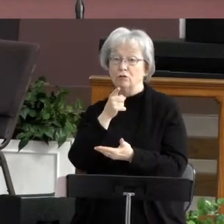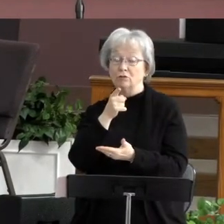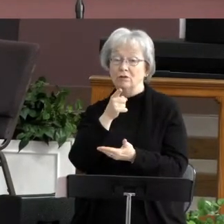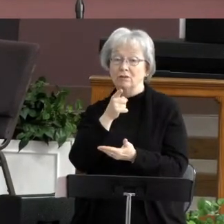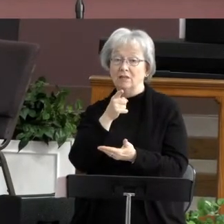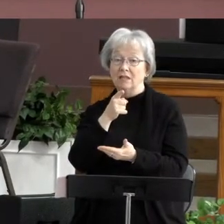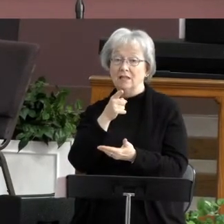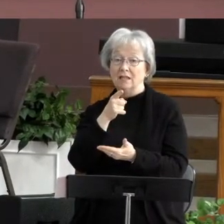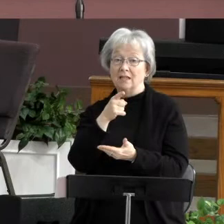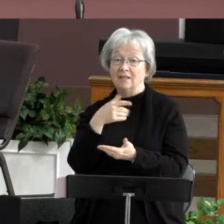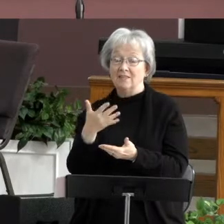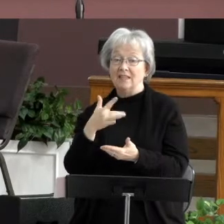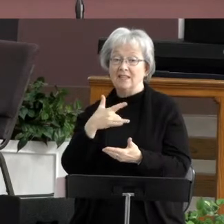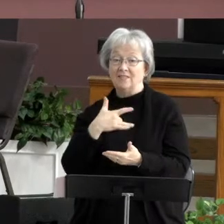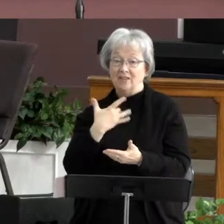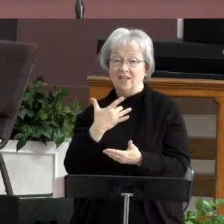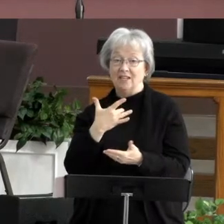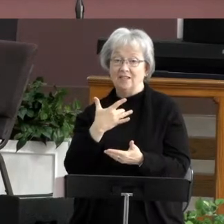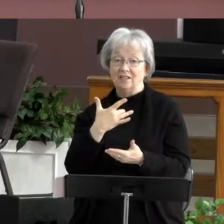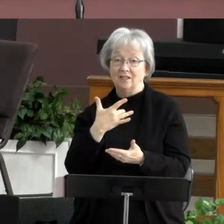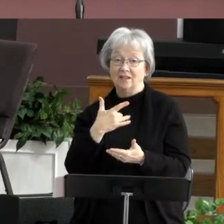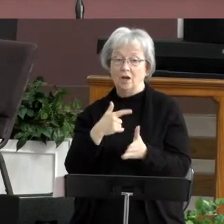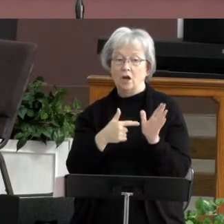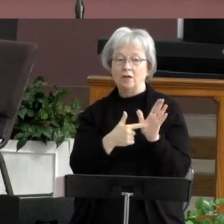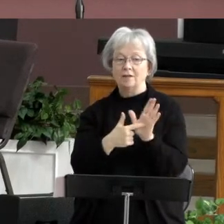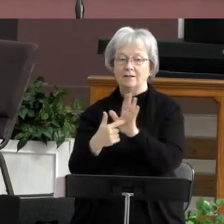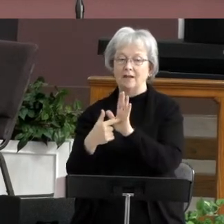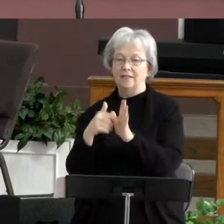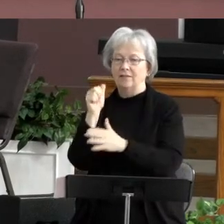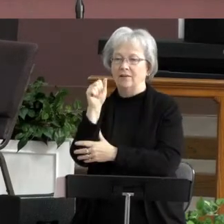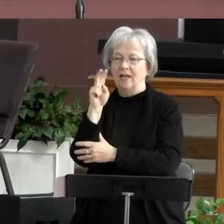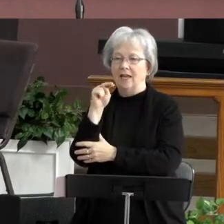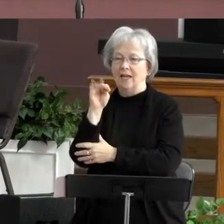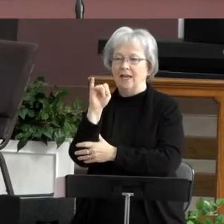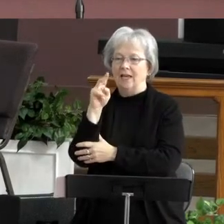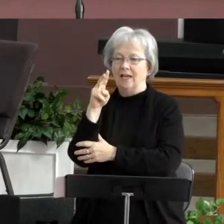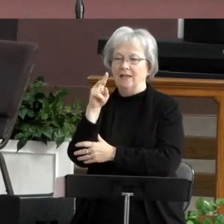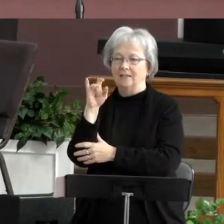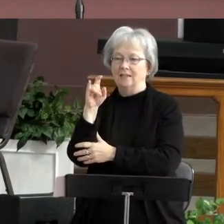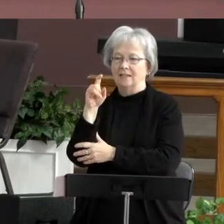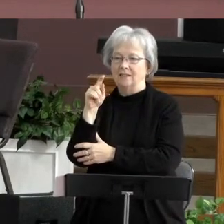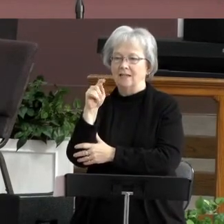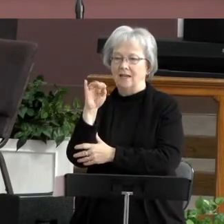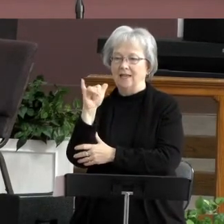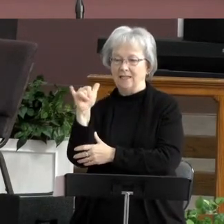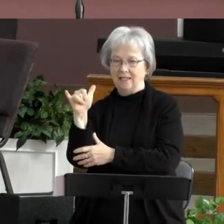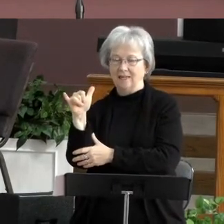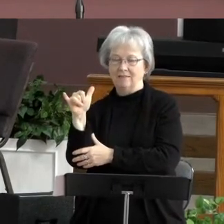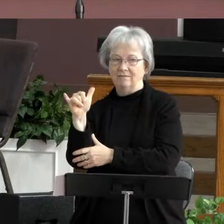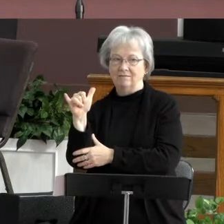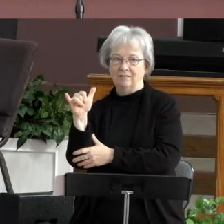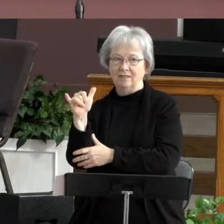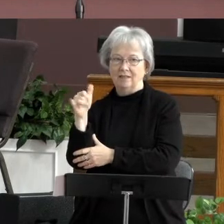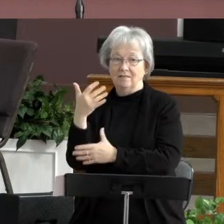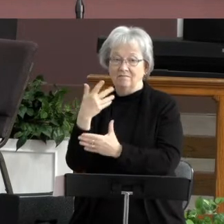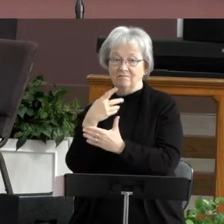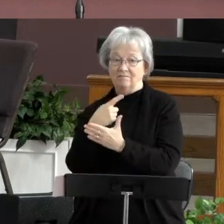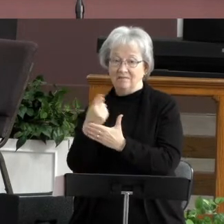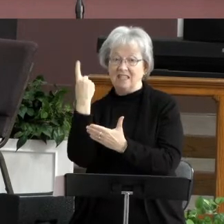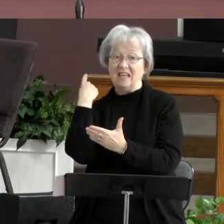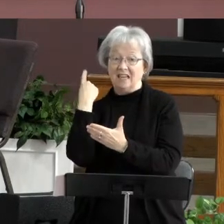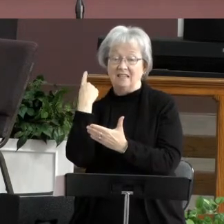are signs of anxiety. And these past days have created a great deal of